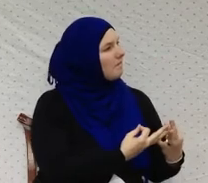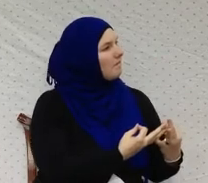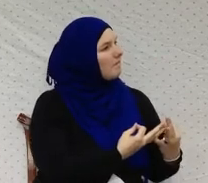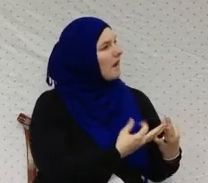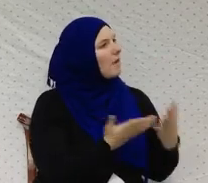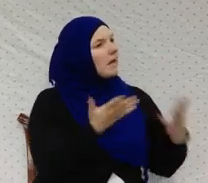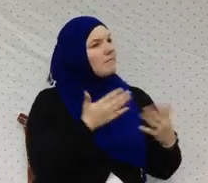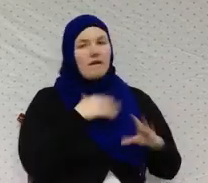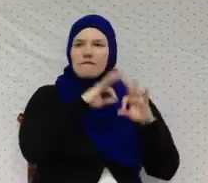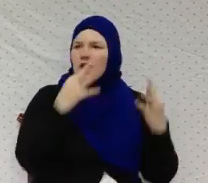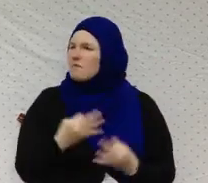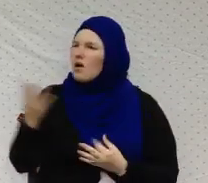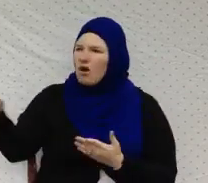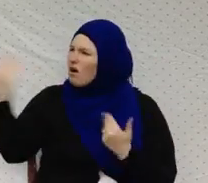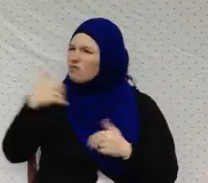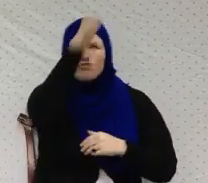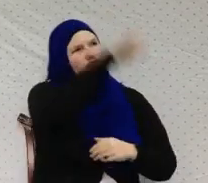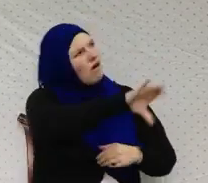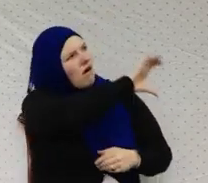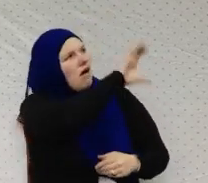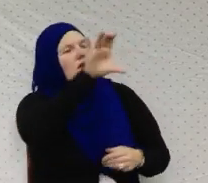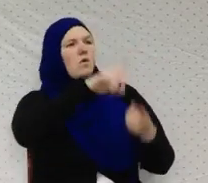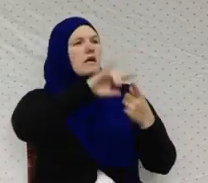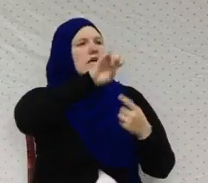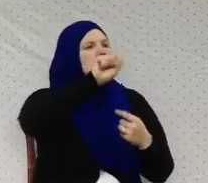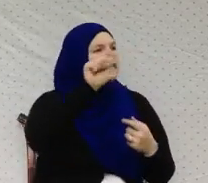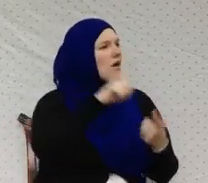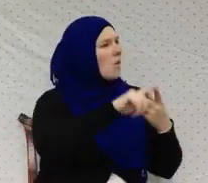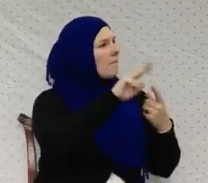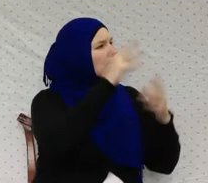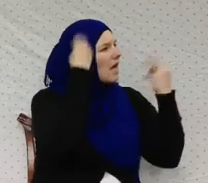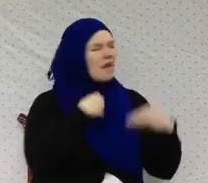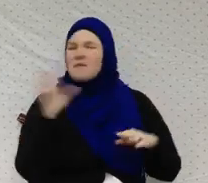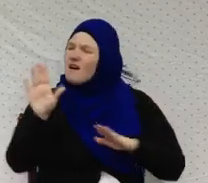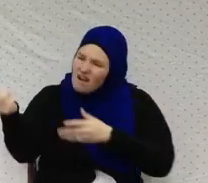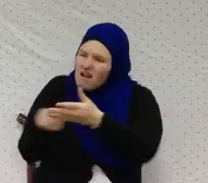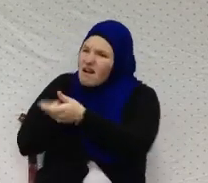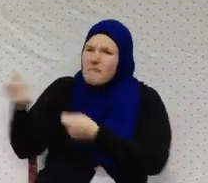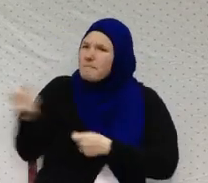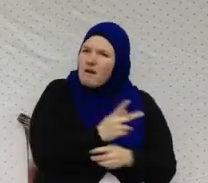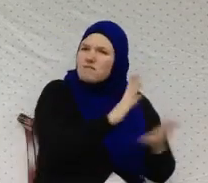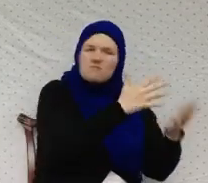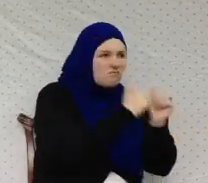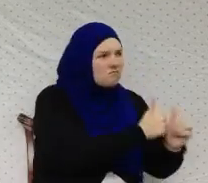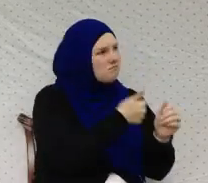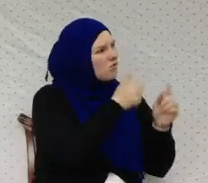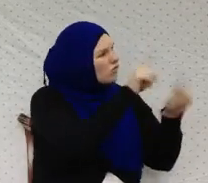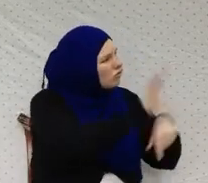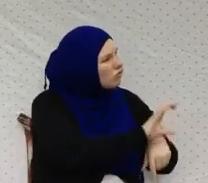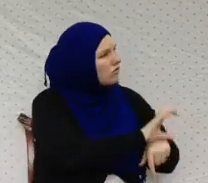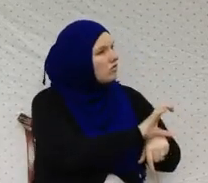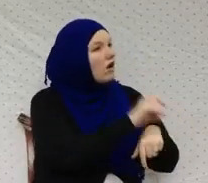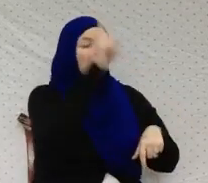family. They may want to pull you back to worship the cross or worship Isa or worship Maryam or worship any other